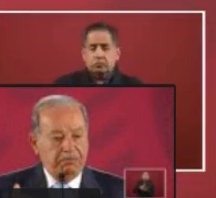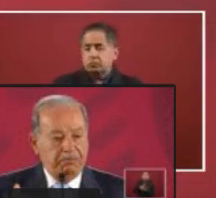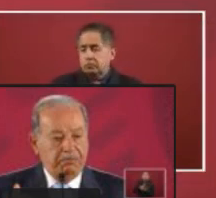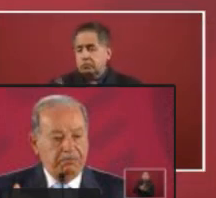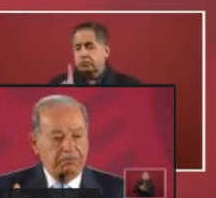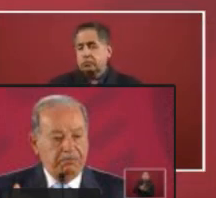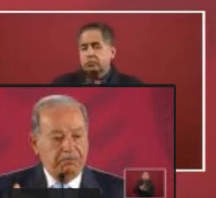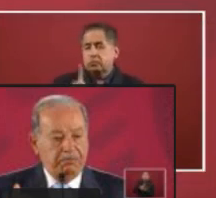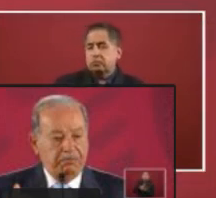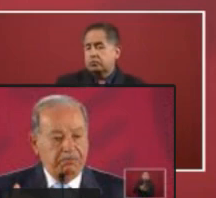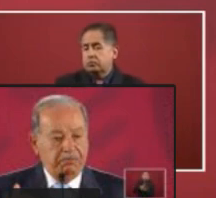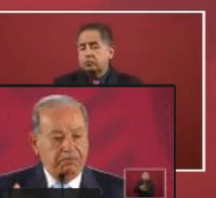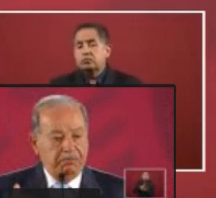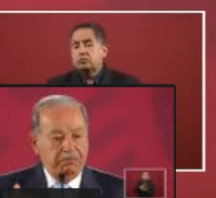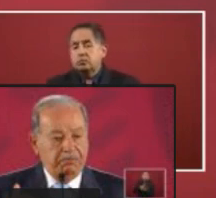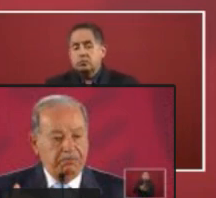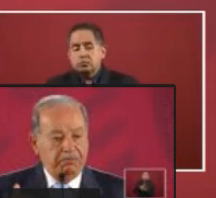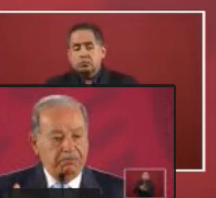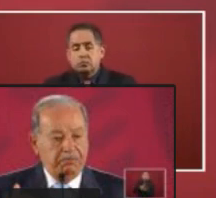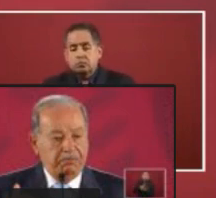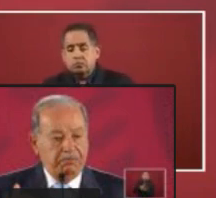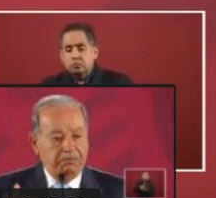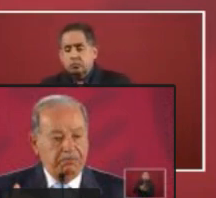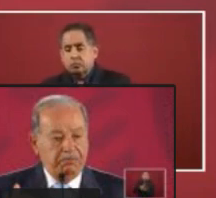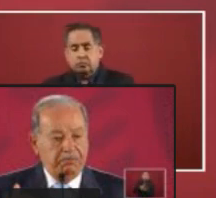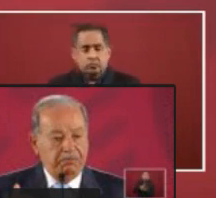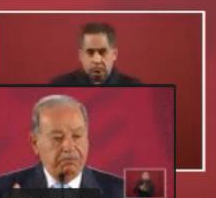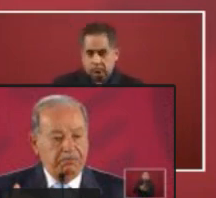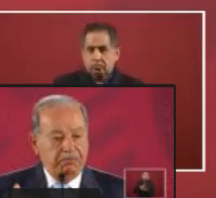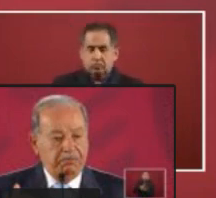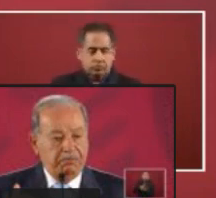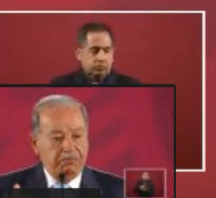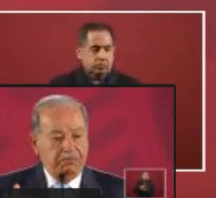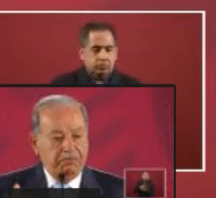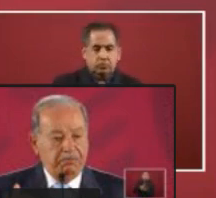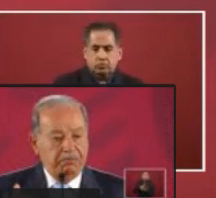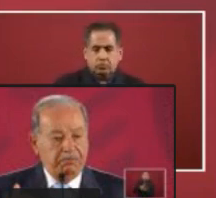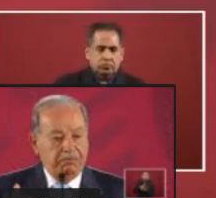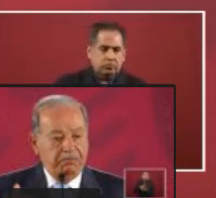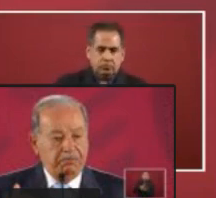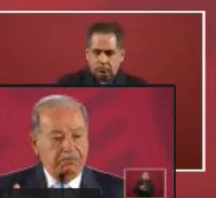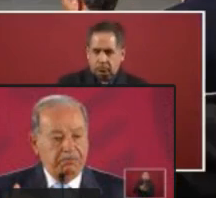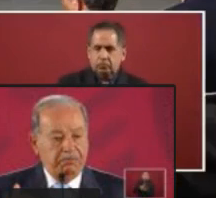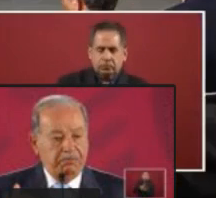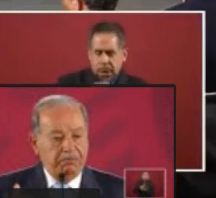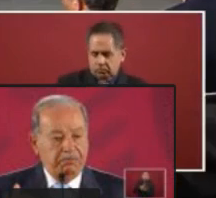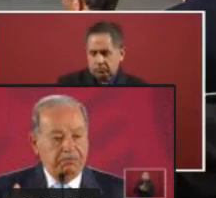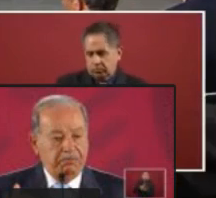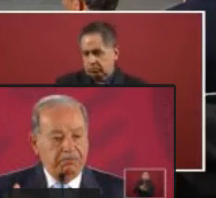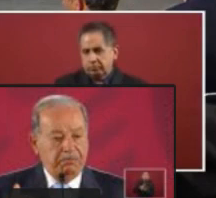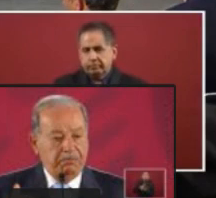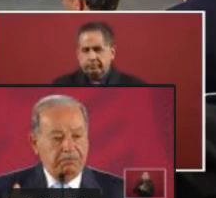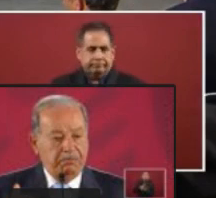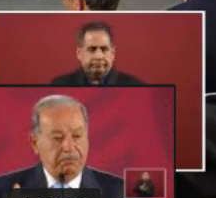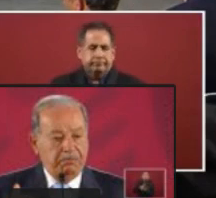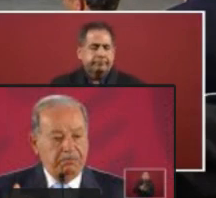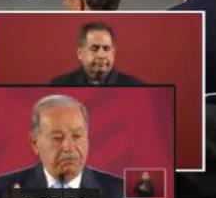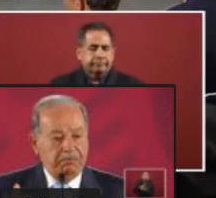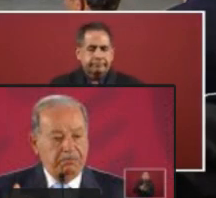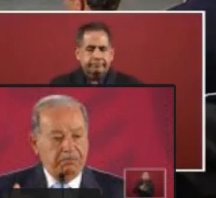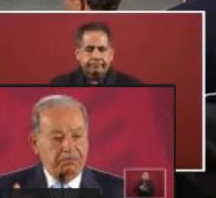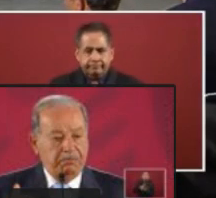And for each kilometer, for every 1,000 kilometers, considering the investment that was being realized in these